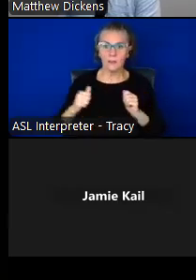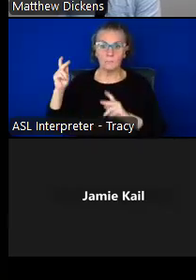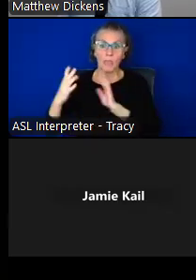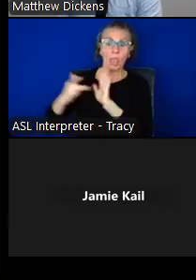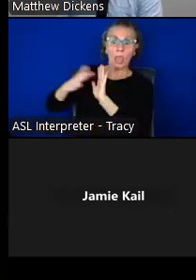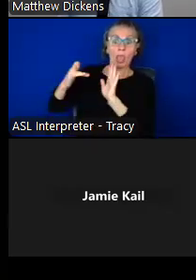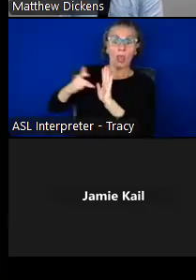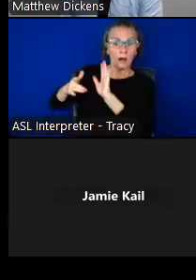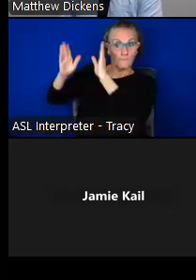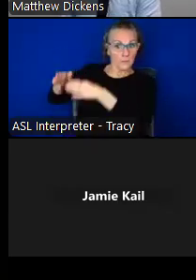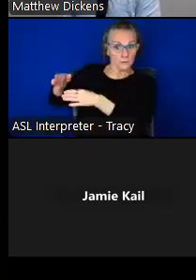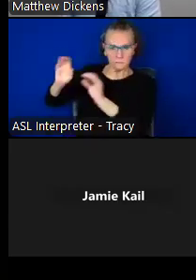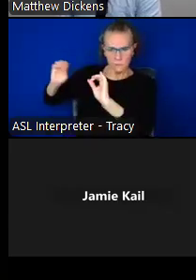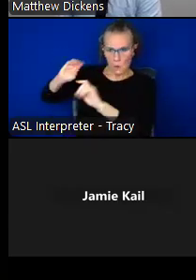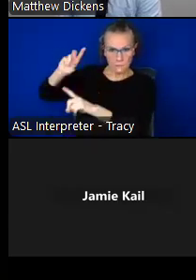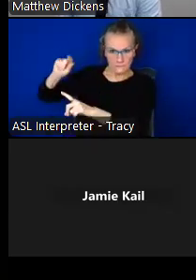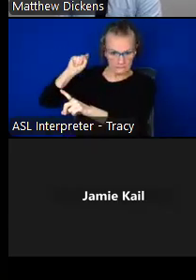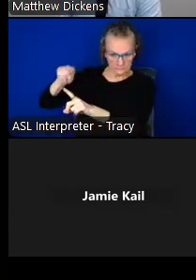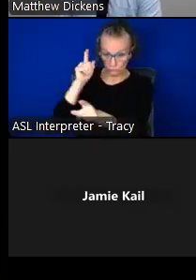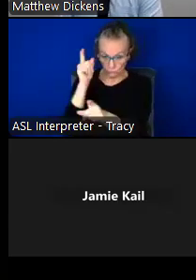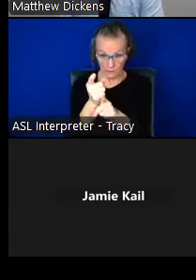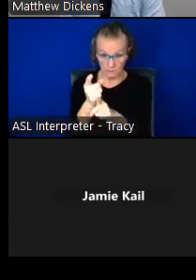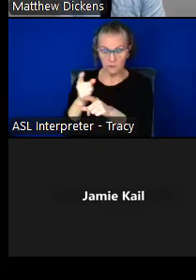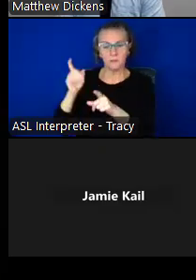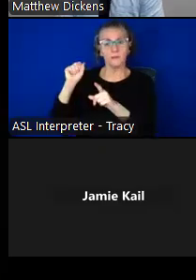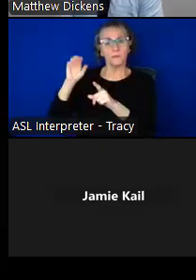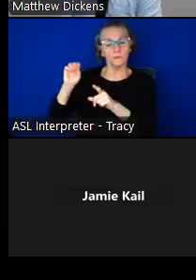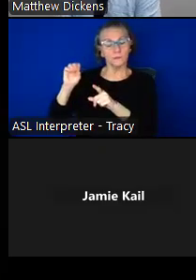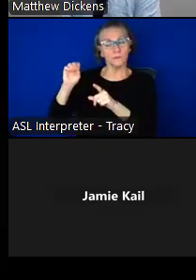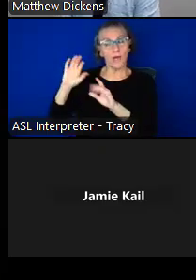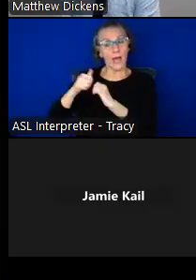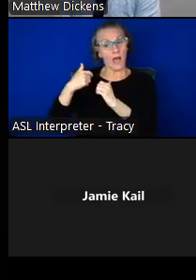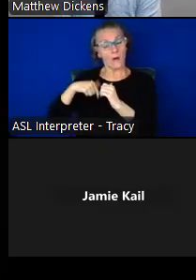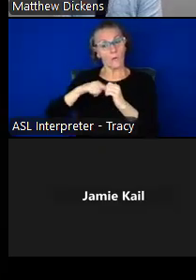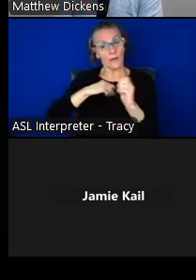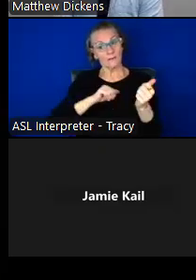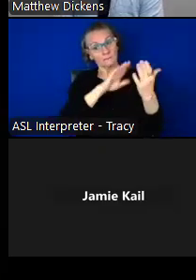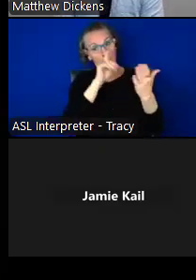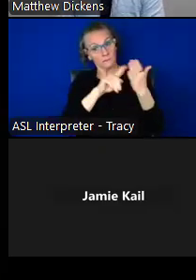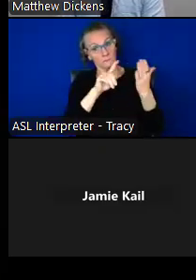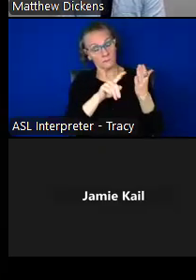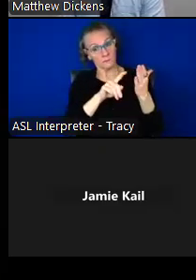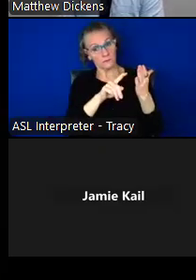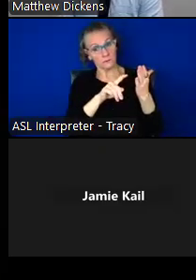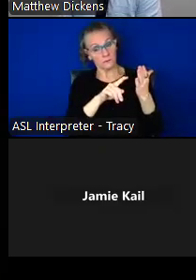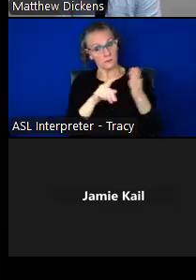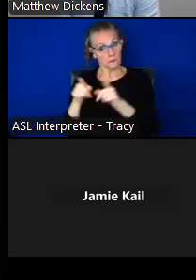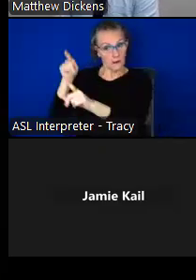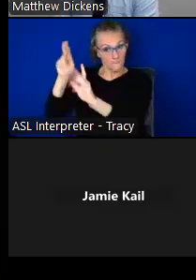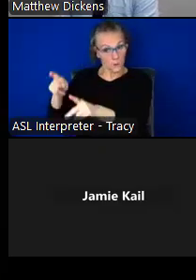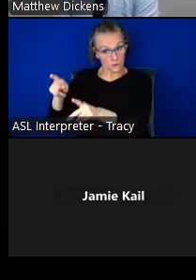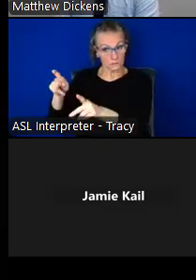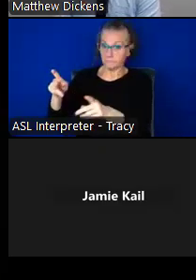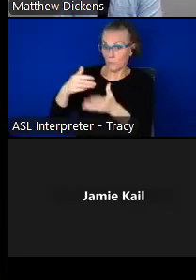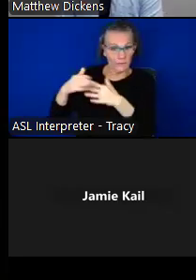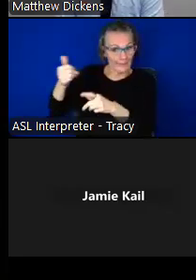who does not have a disability. And so the way we investigate somebody, a perpetrator who does or